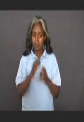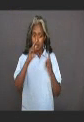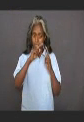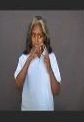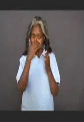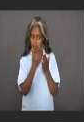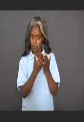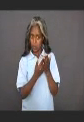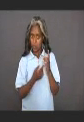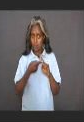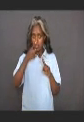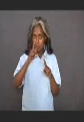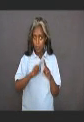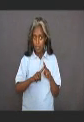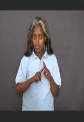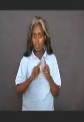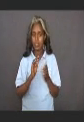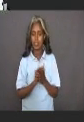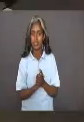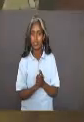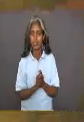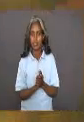Let's get back to our lesson.